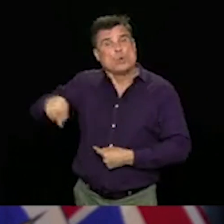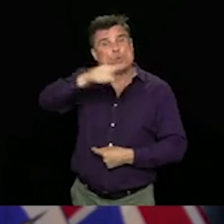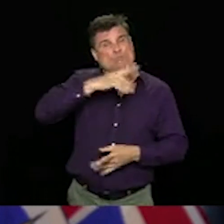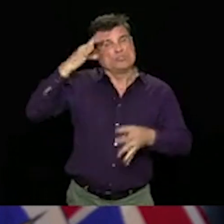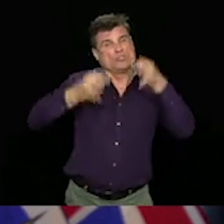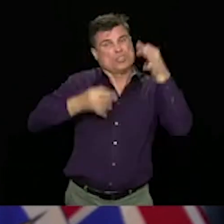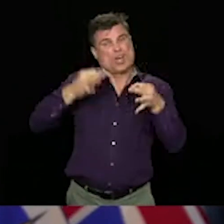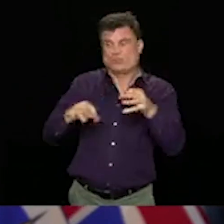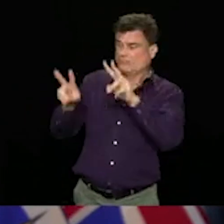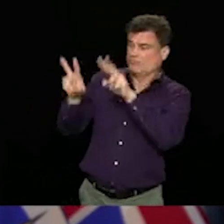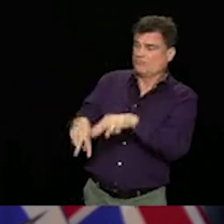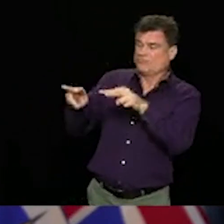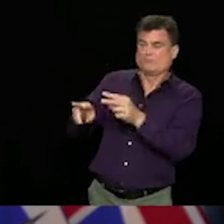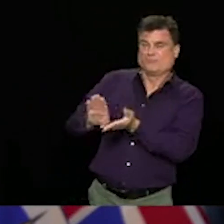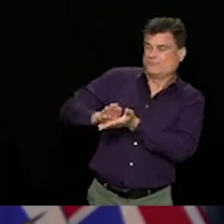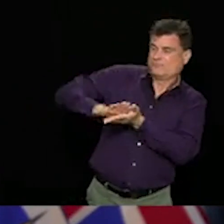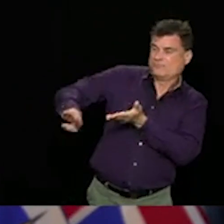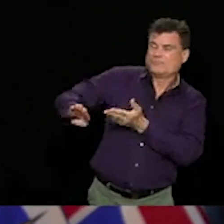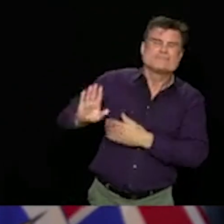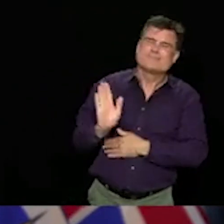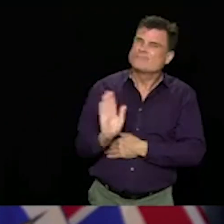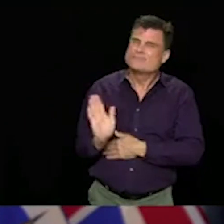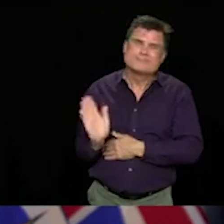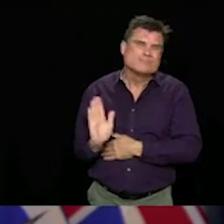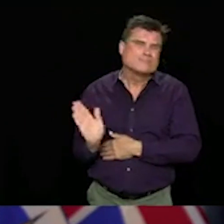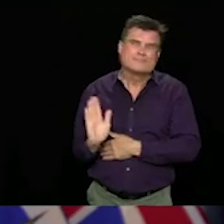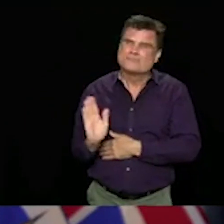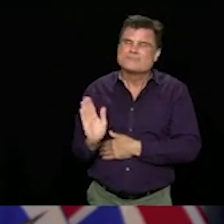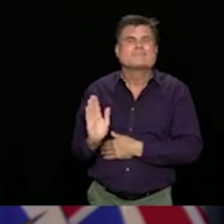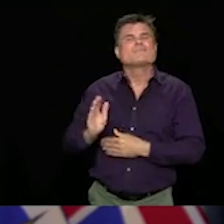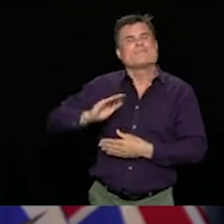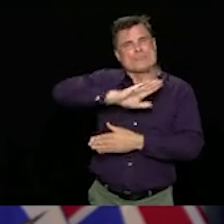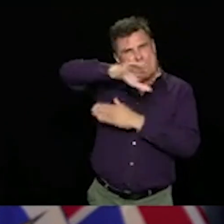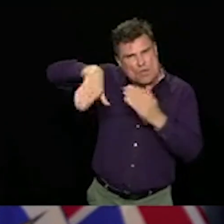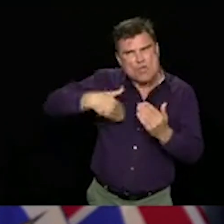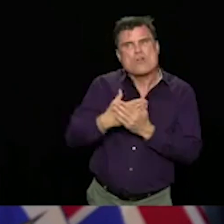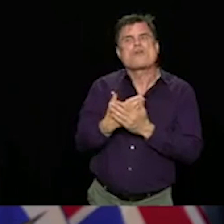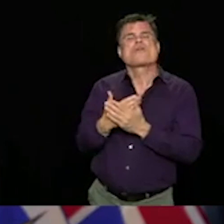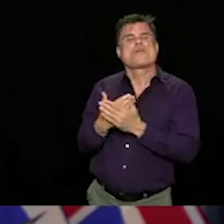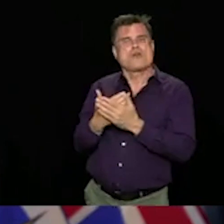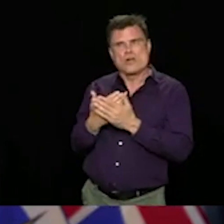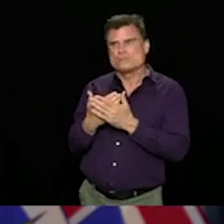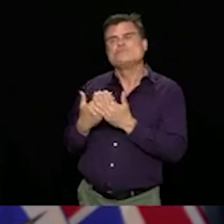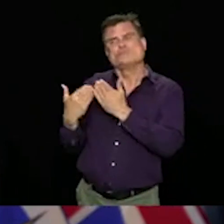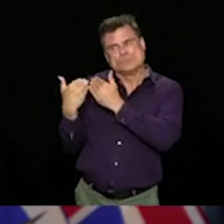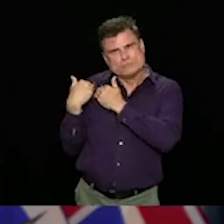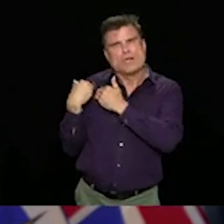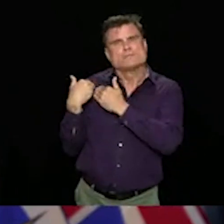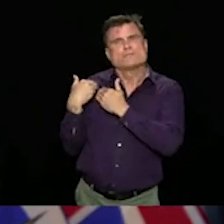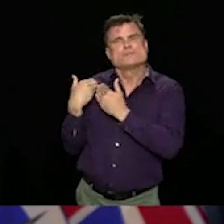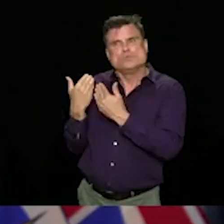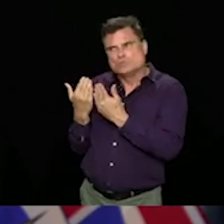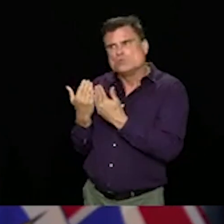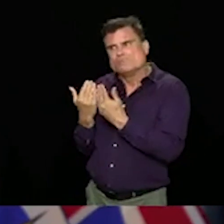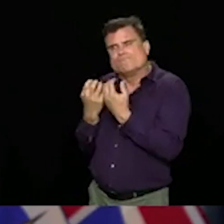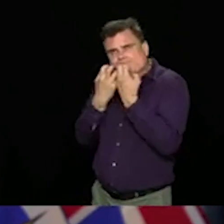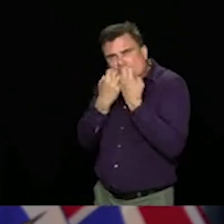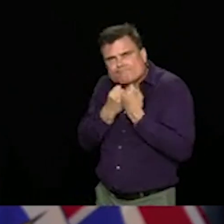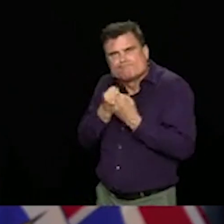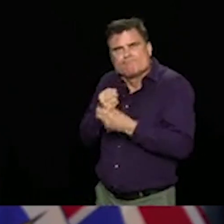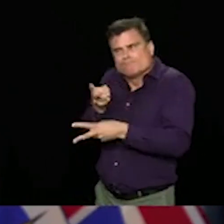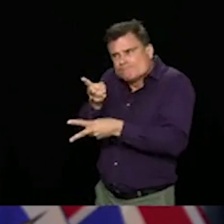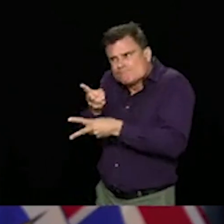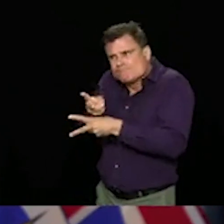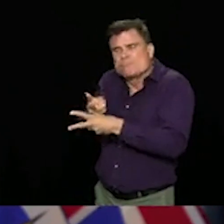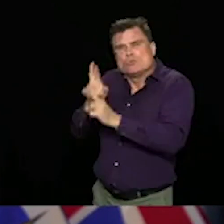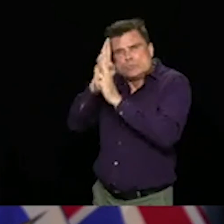use. And we must all do our part to protect ourselves and our communities and our loved ones. Eliminating